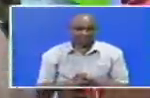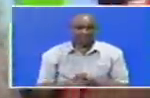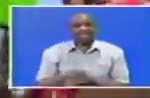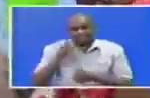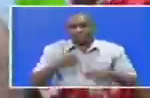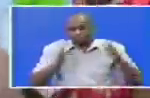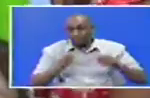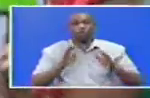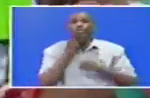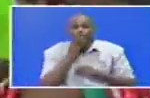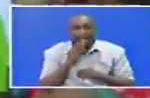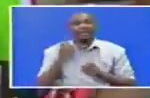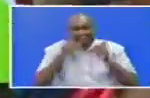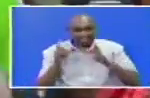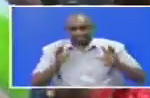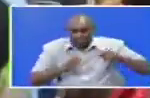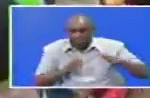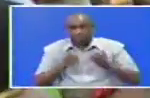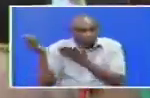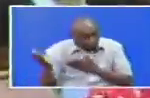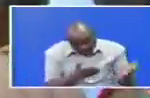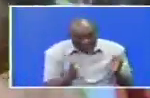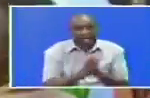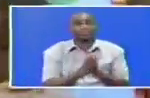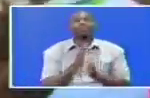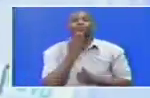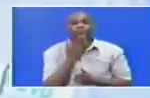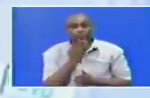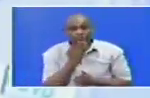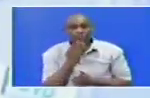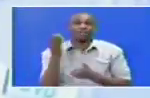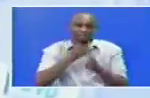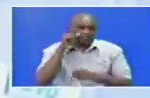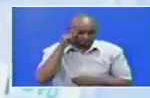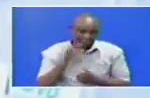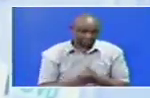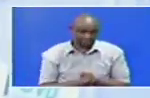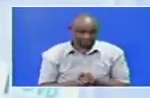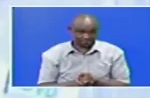Isukuti dance welcomed the Amani National Congress leaders in Mombasa,